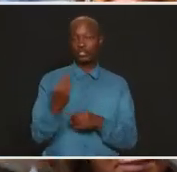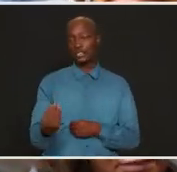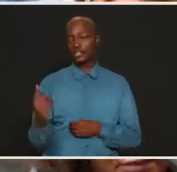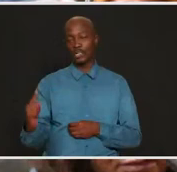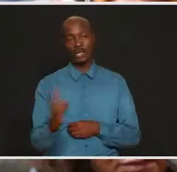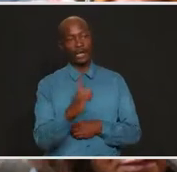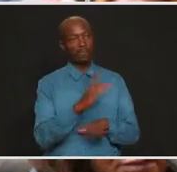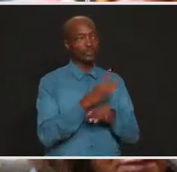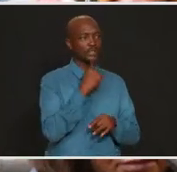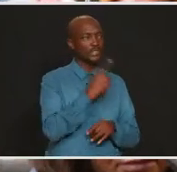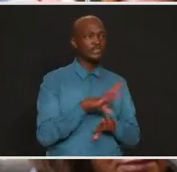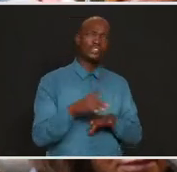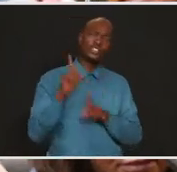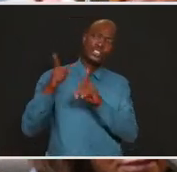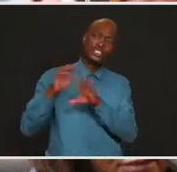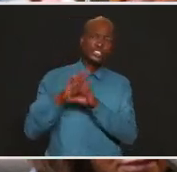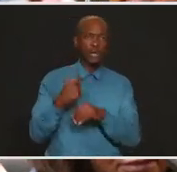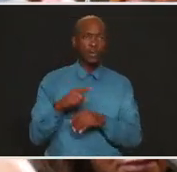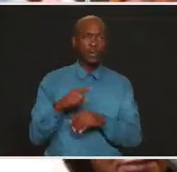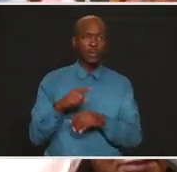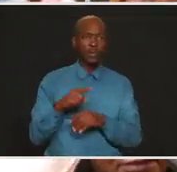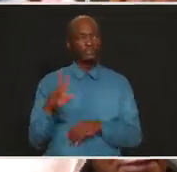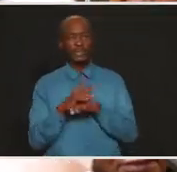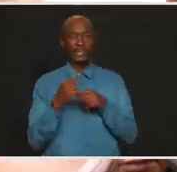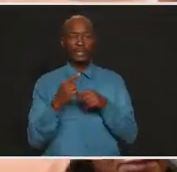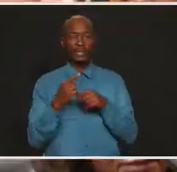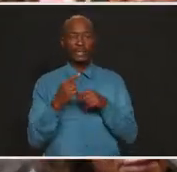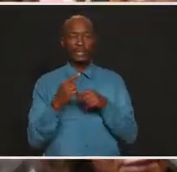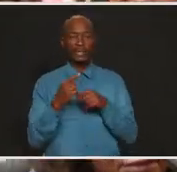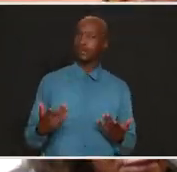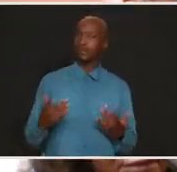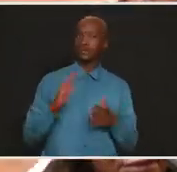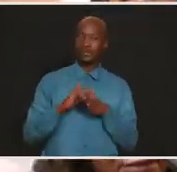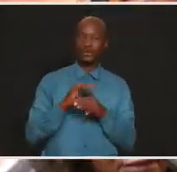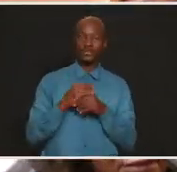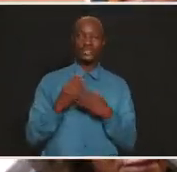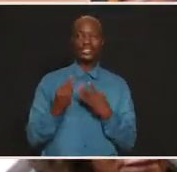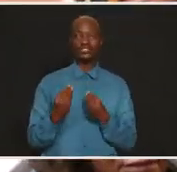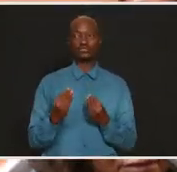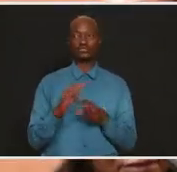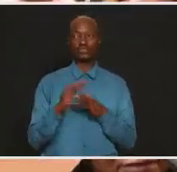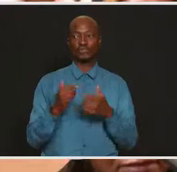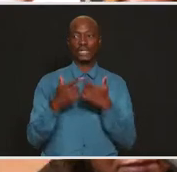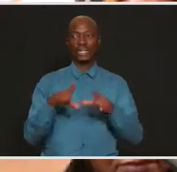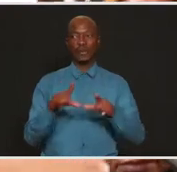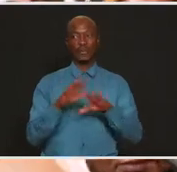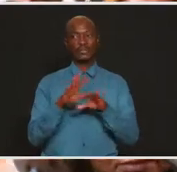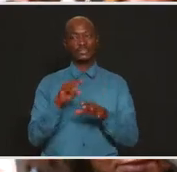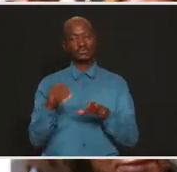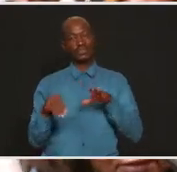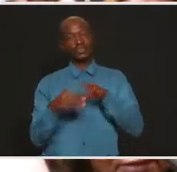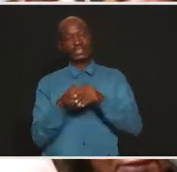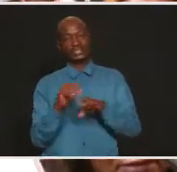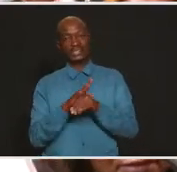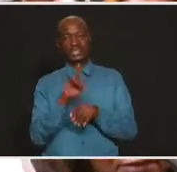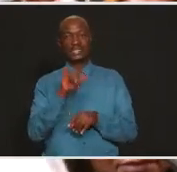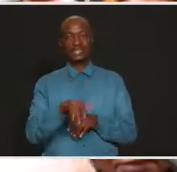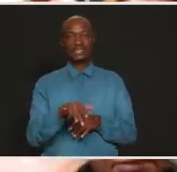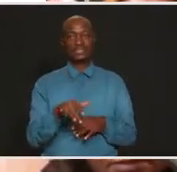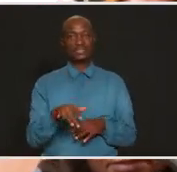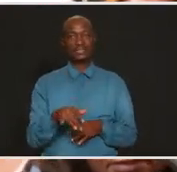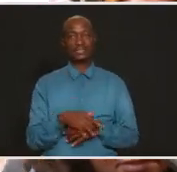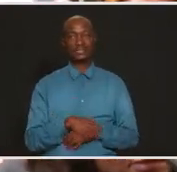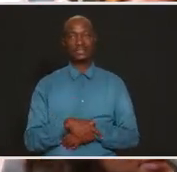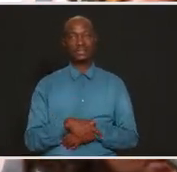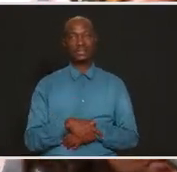justifies that the teacher was staring at me because this soft language that you have inserted in here quite sincerely speaking